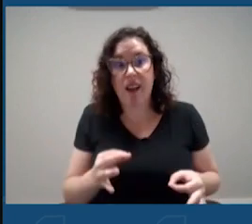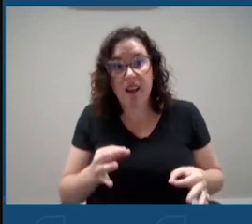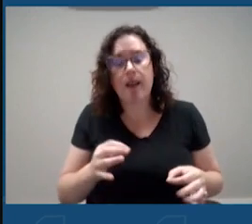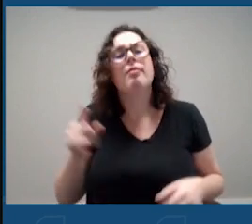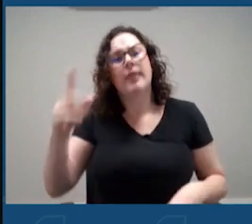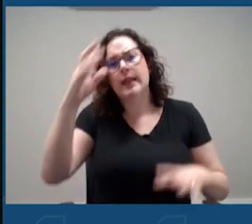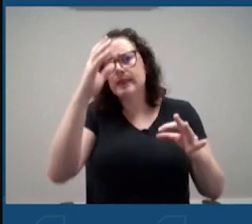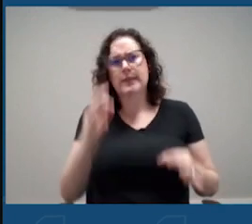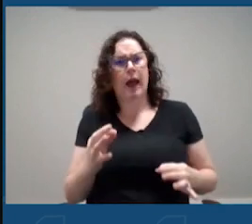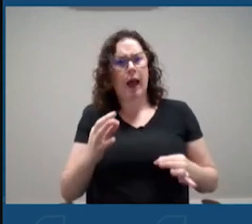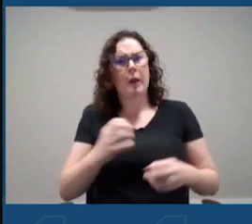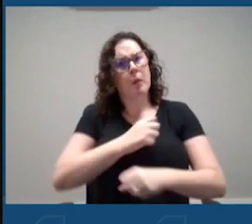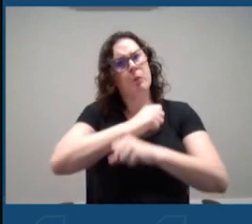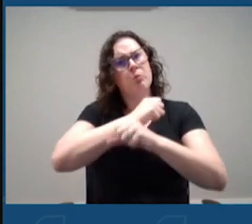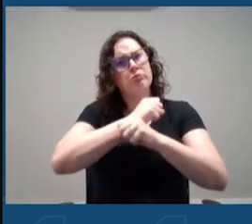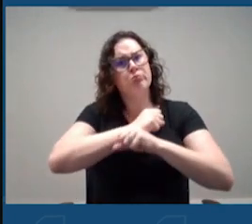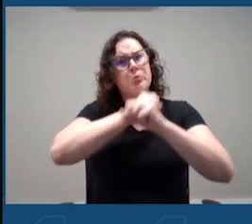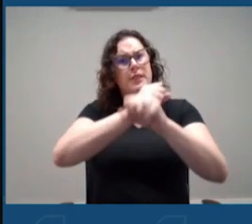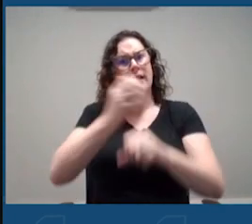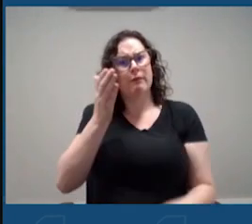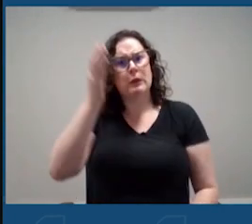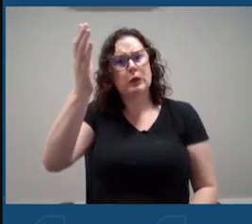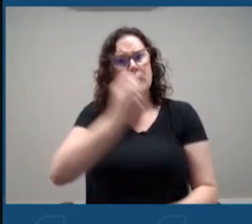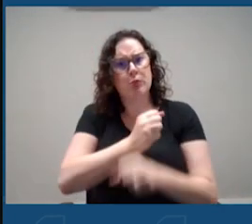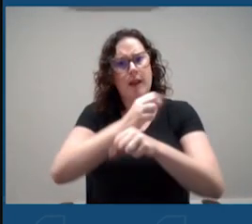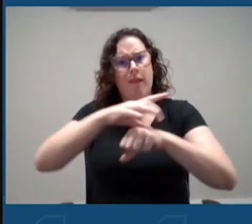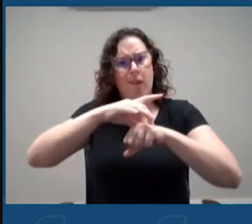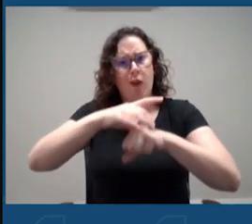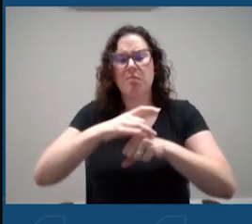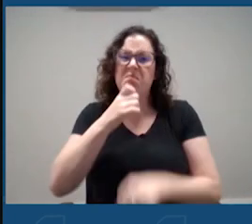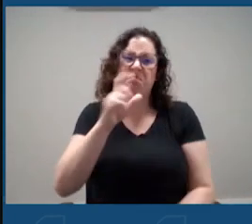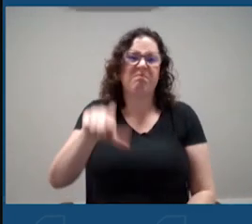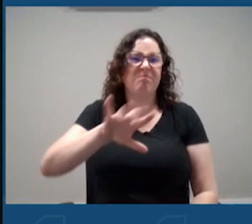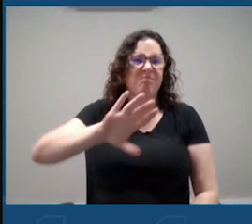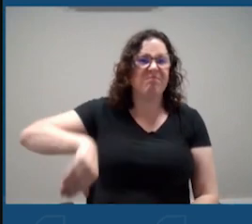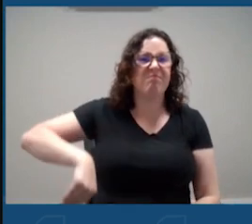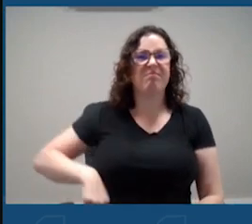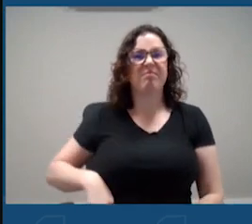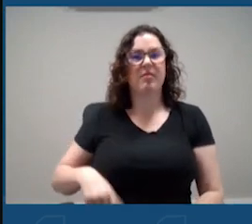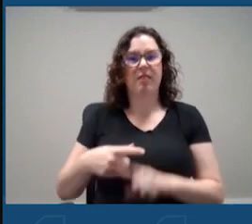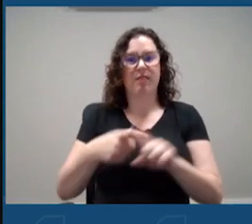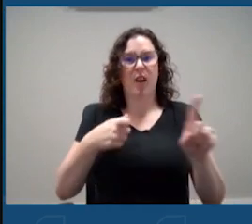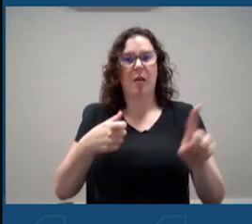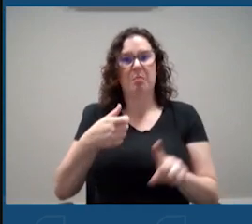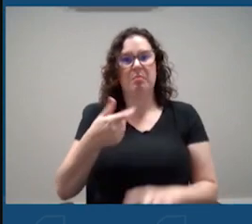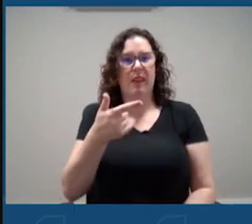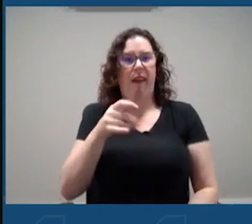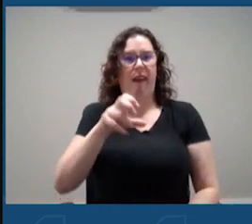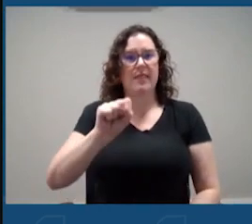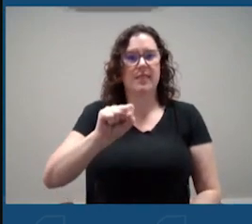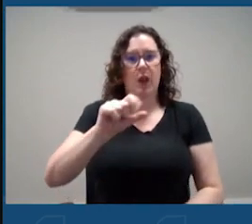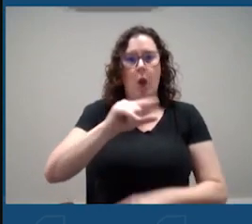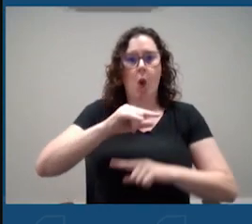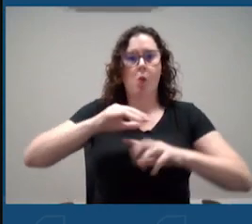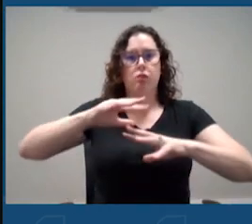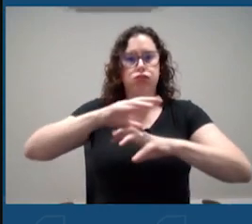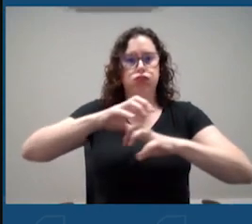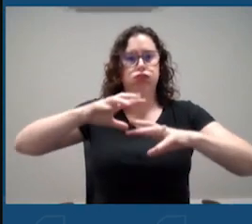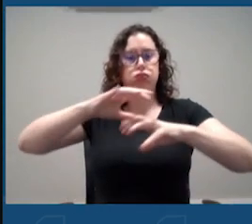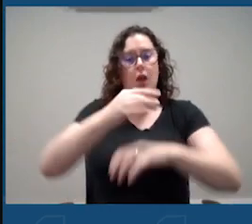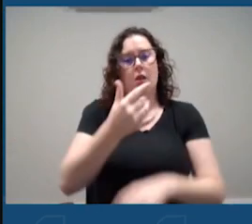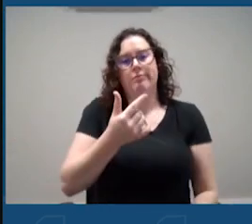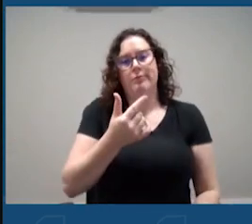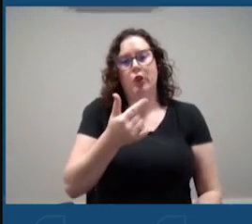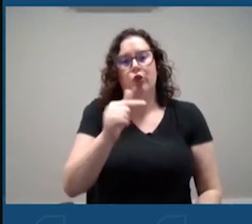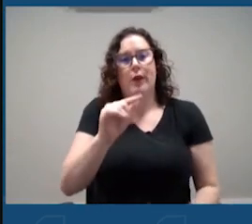the future, protect our planet from greenhouse gas emissions. So that's